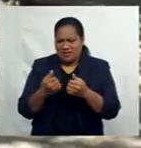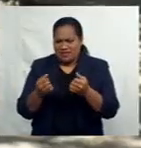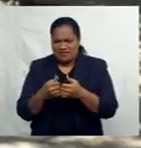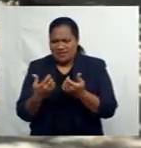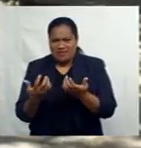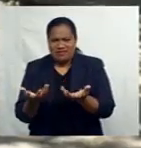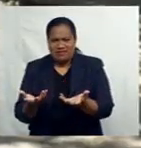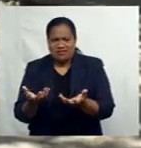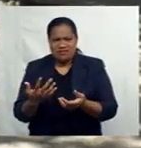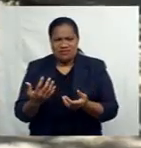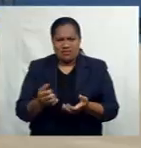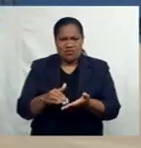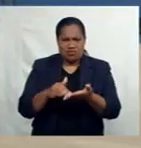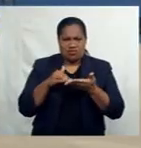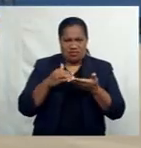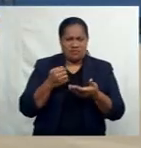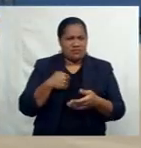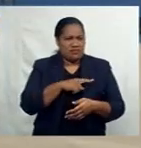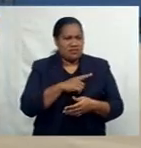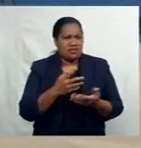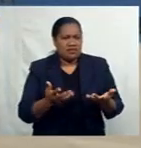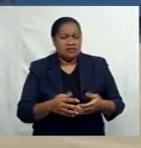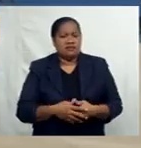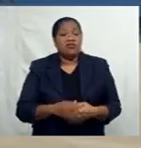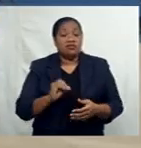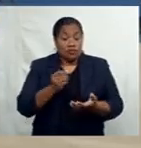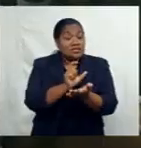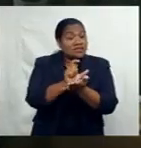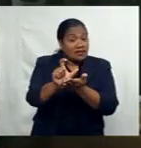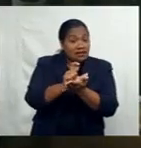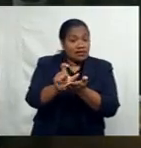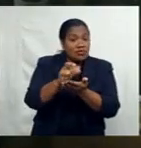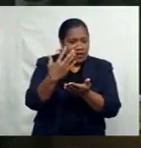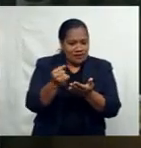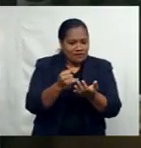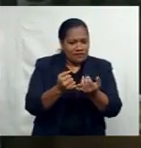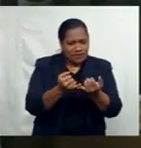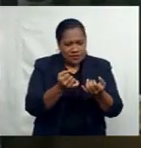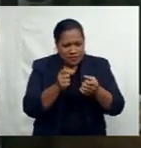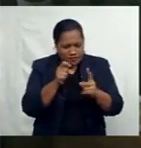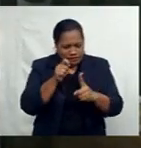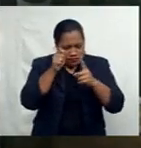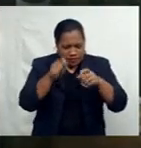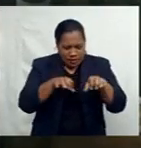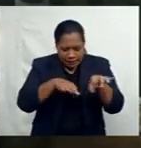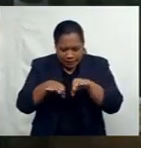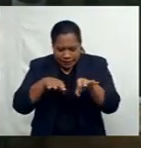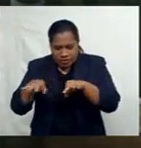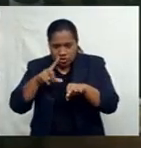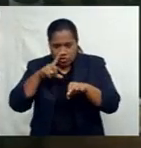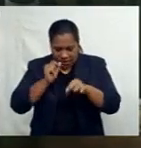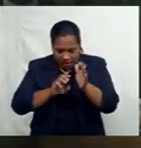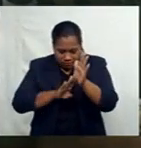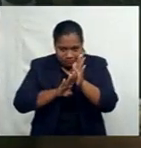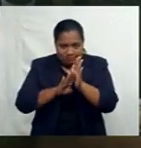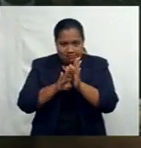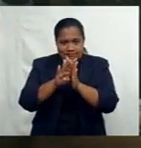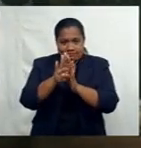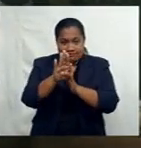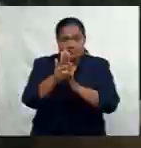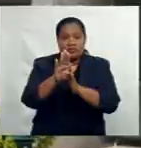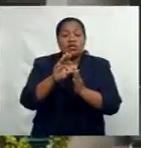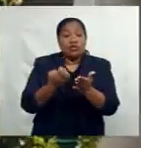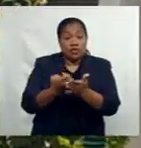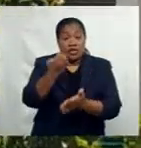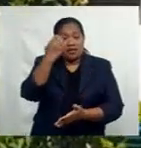association says that tourism needs clear and specific recovery strategies to survive, so that its multiplier effects on the economy can